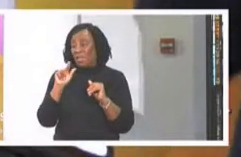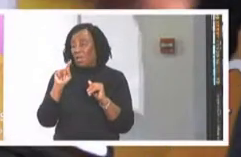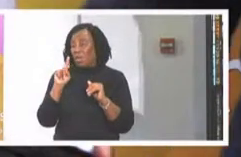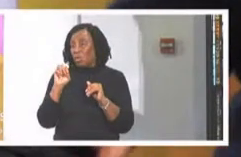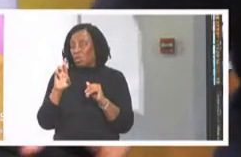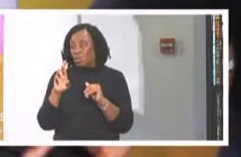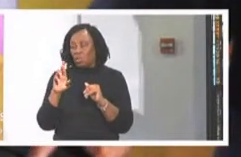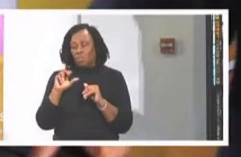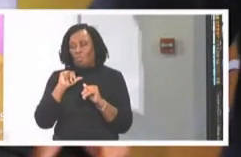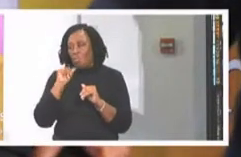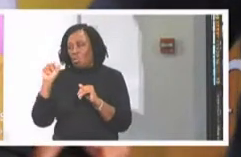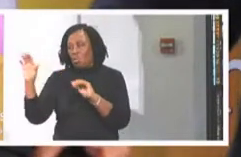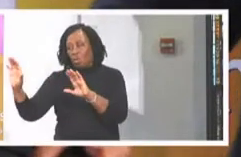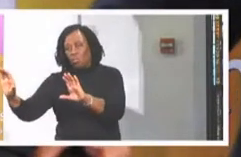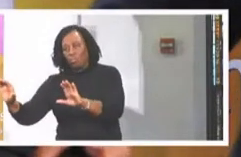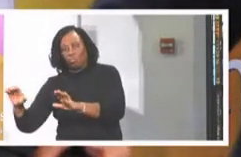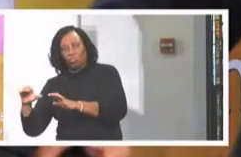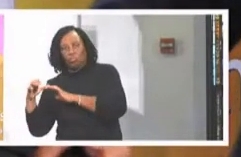don't take them with you.